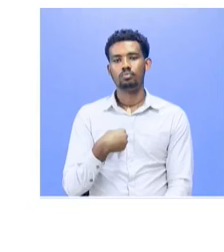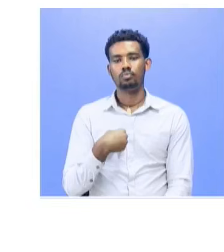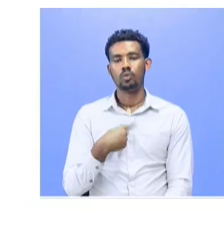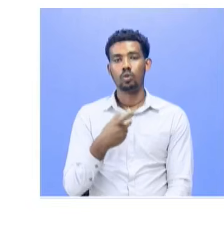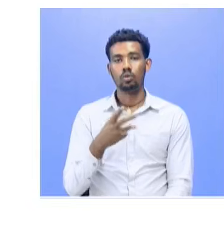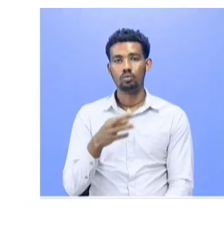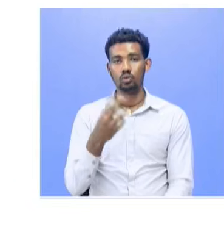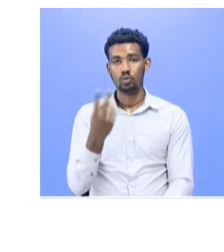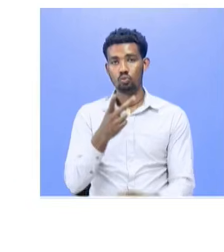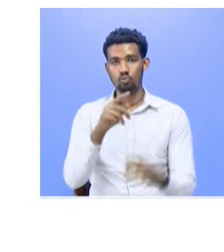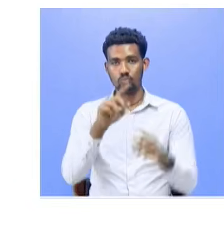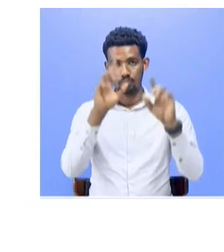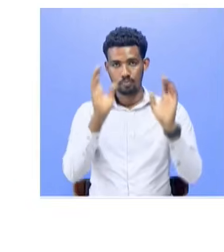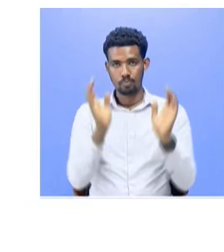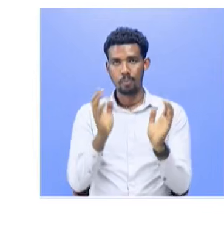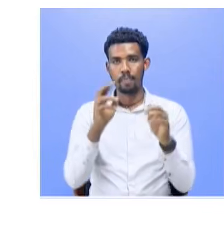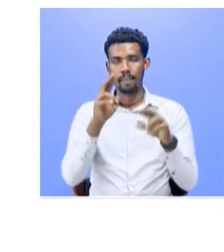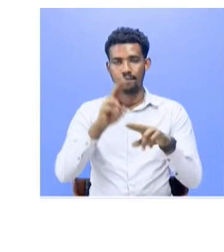walking.